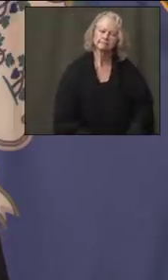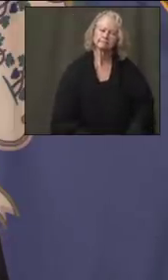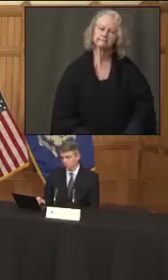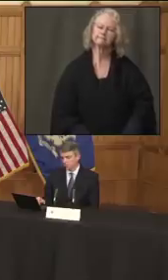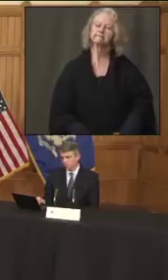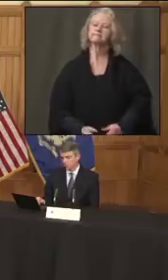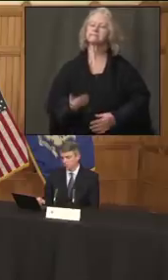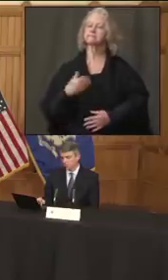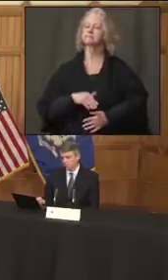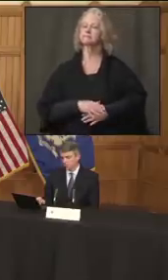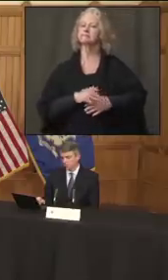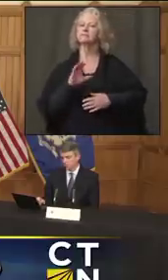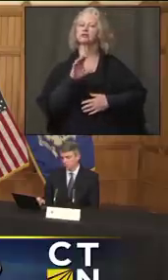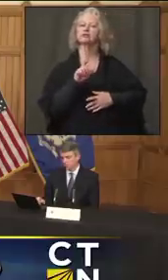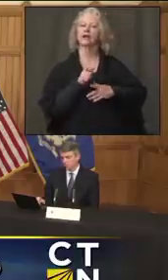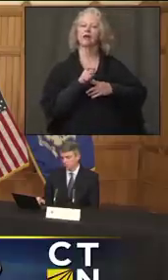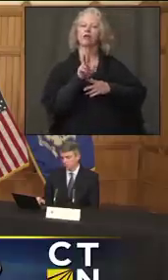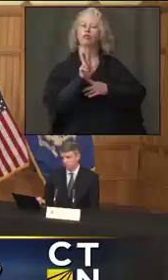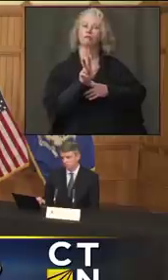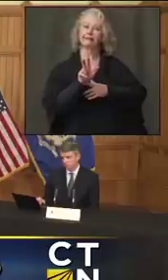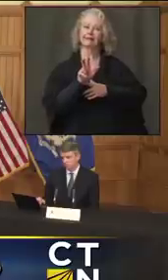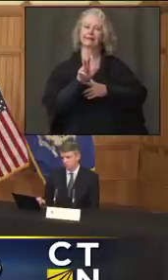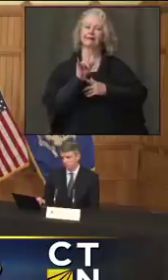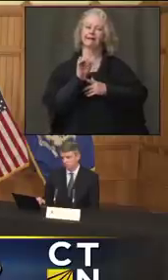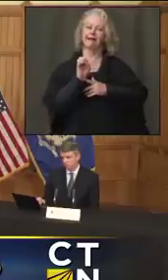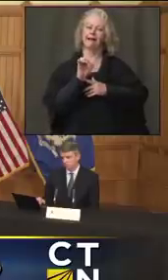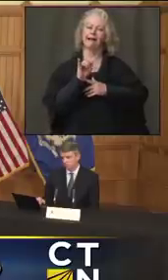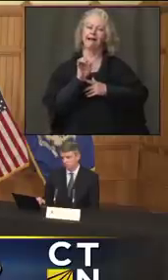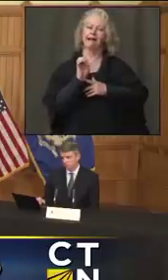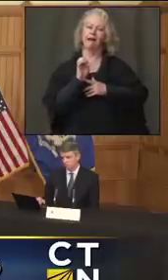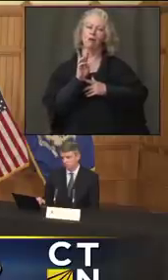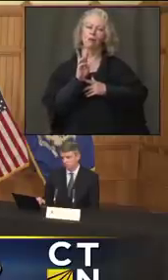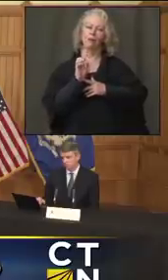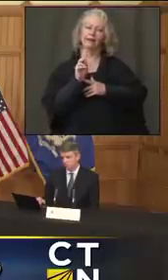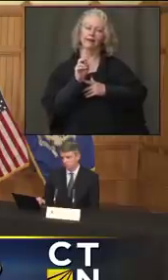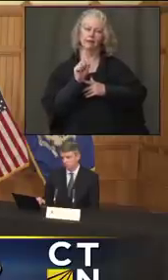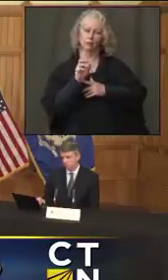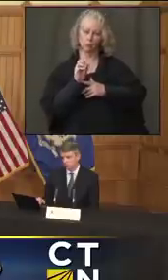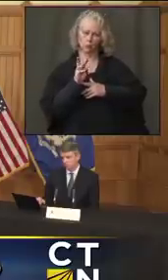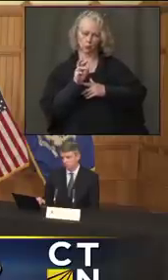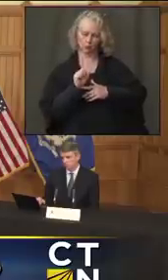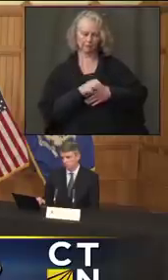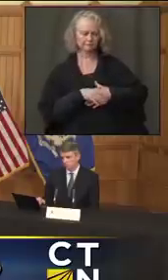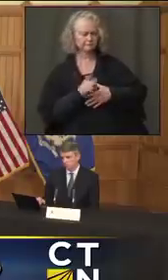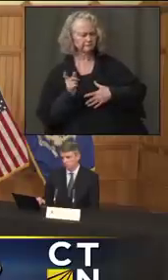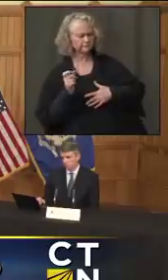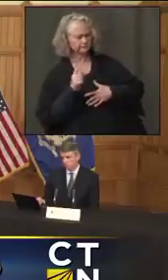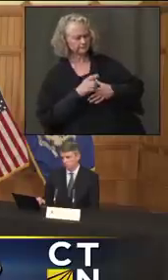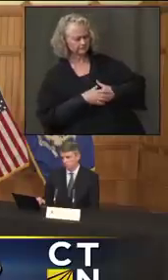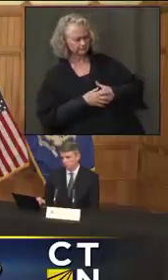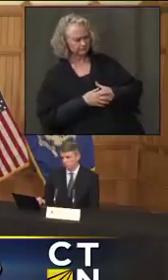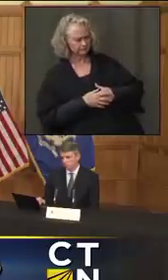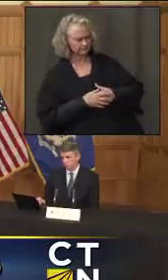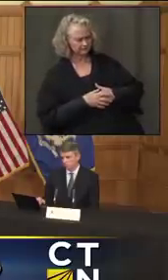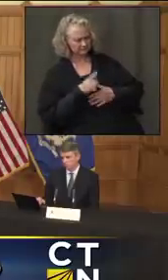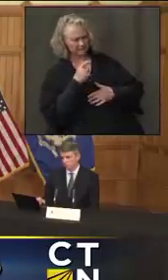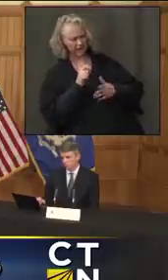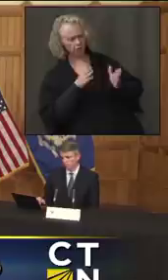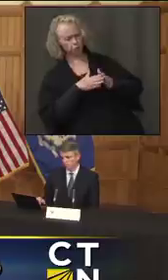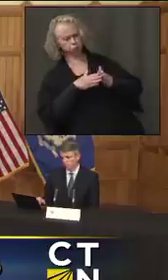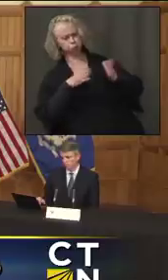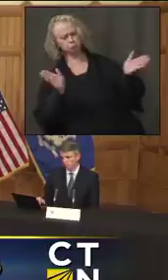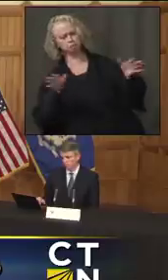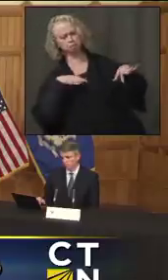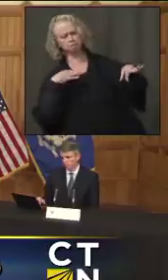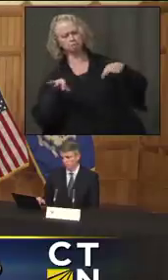Move along next to Channel 3 Eyewitness News. Yes, Governor, taking a broad overview of where we stand,